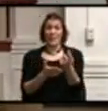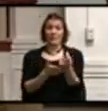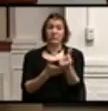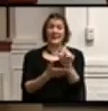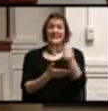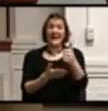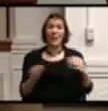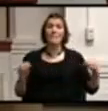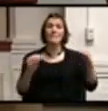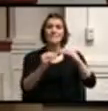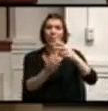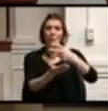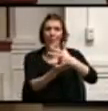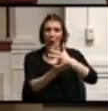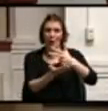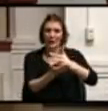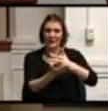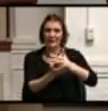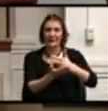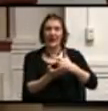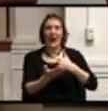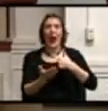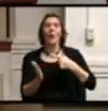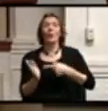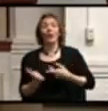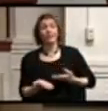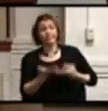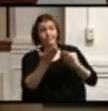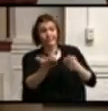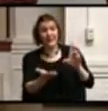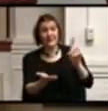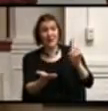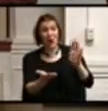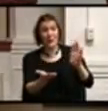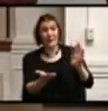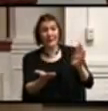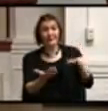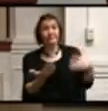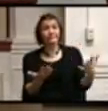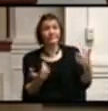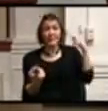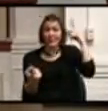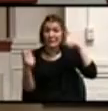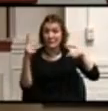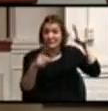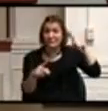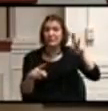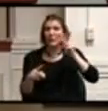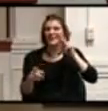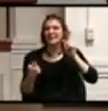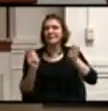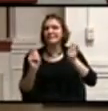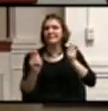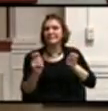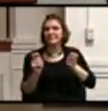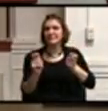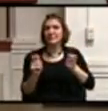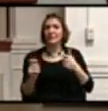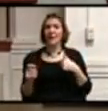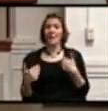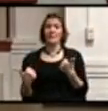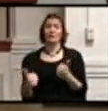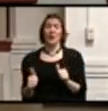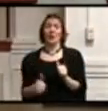have to respond to the planning board and then see maybe we come up with some compromise. What we're looking at doing is keeping